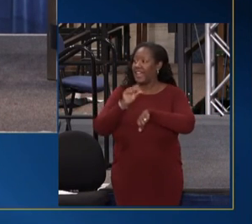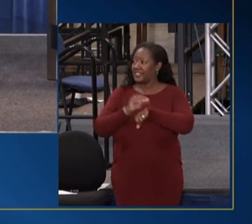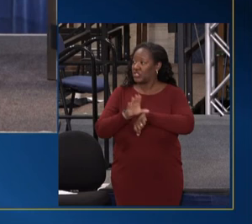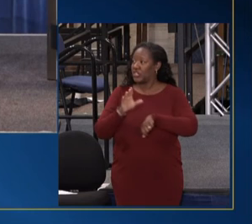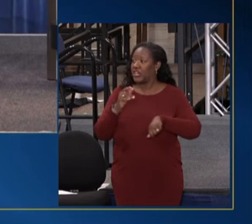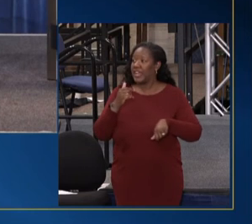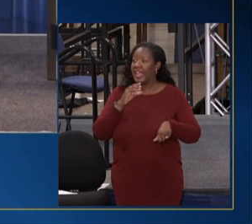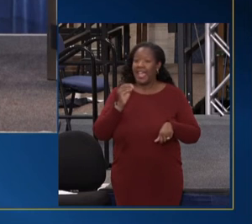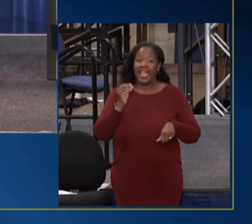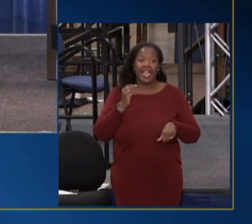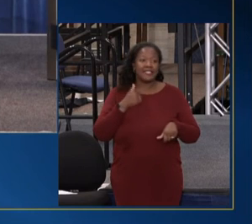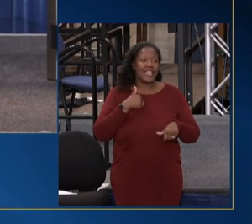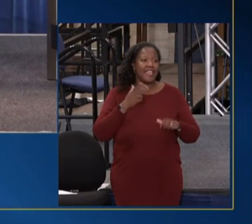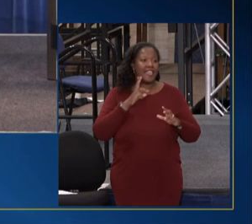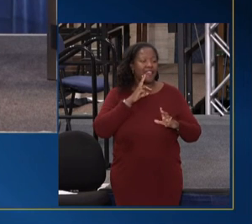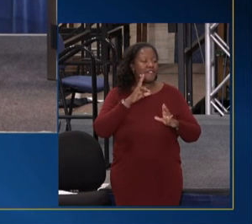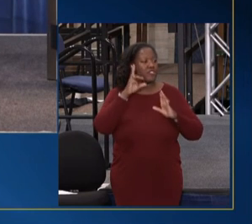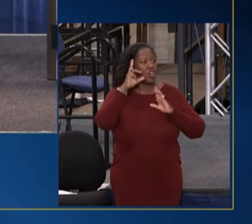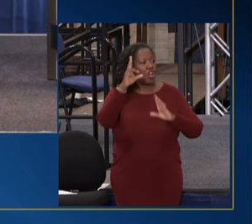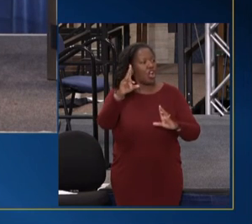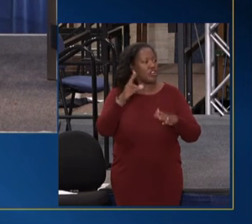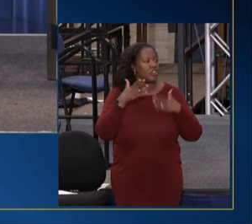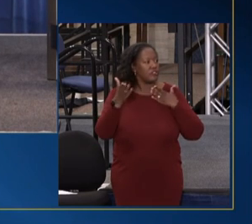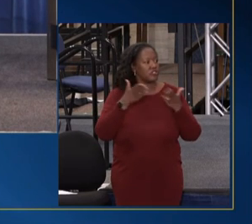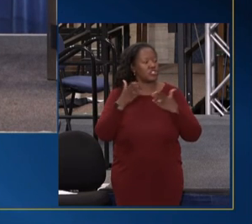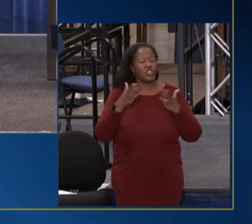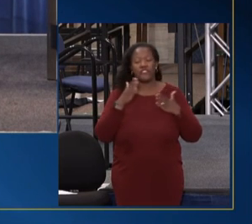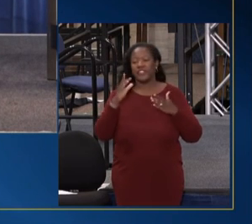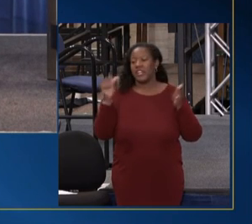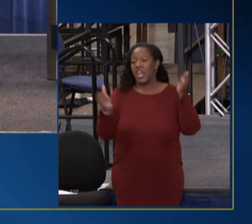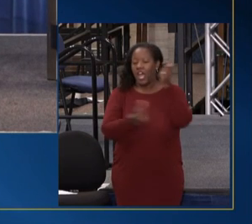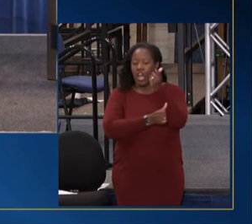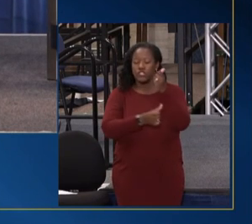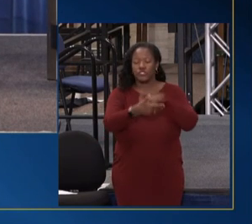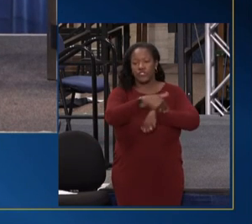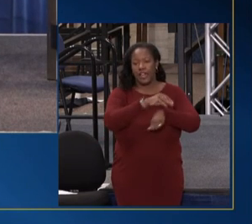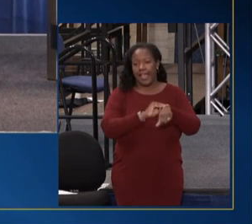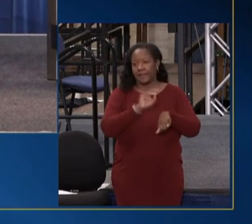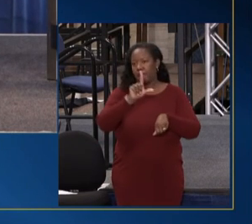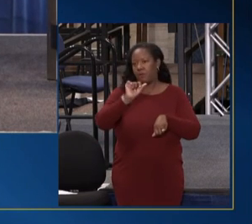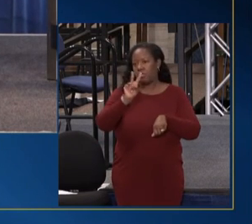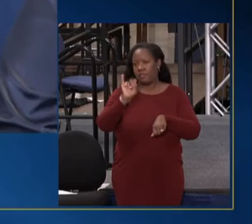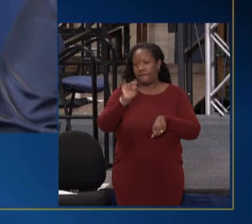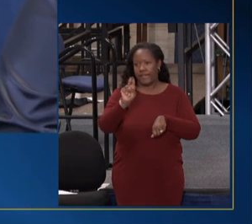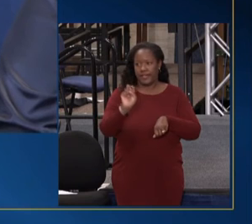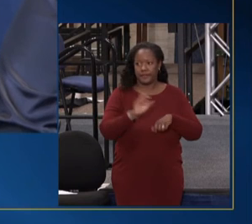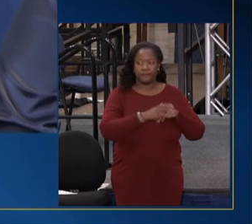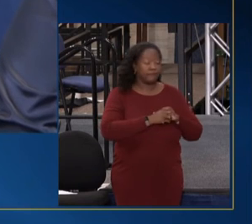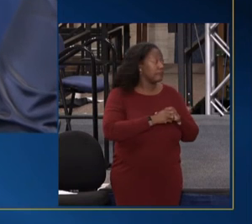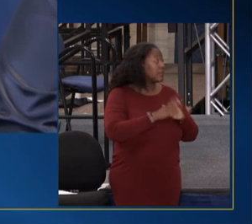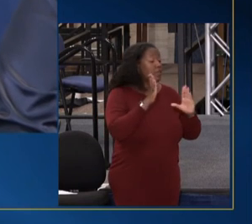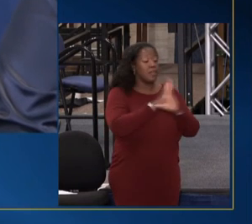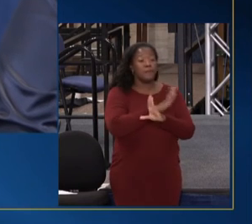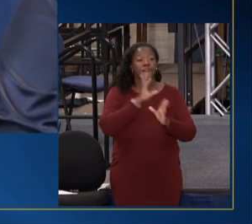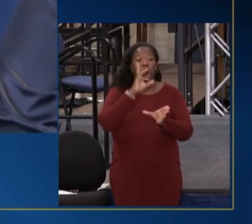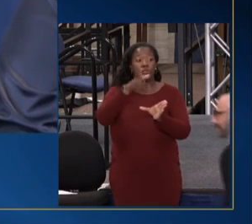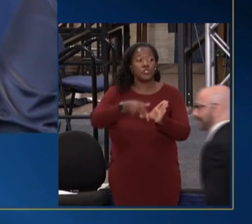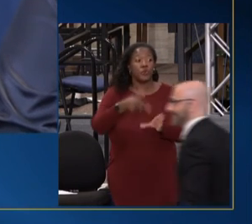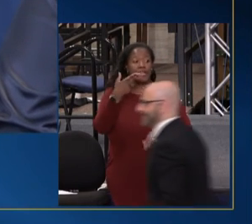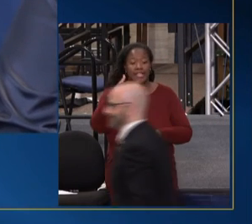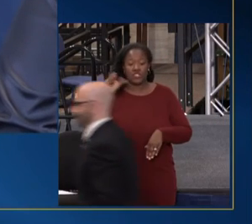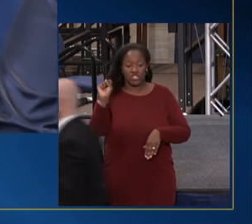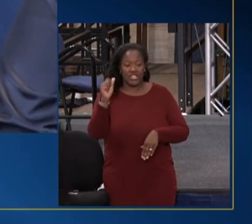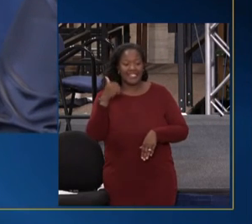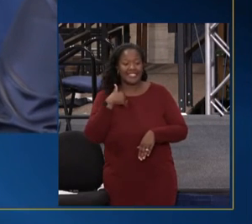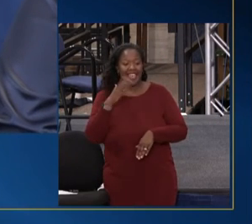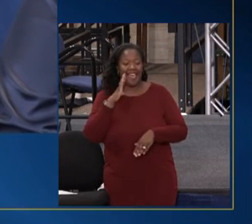health equity. I have the honor of serving under the leadership of Admiral Levine. And before joining HHS, I actually led a pair